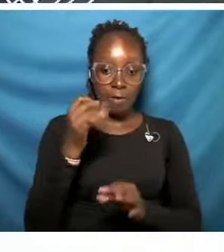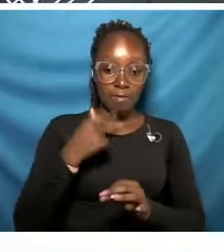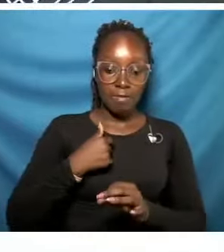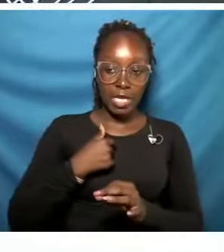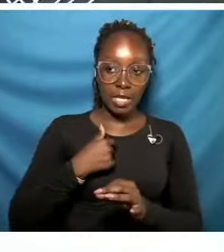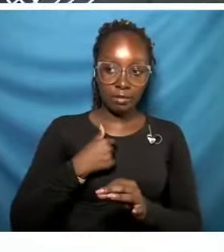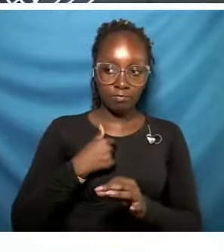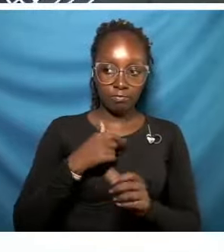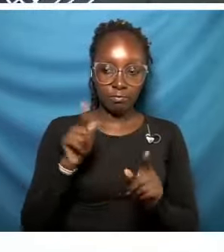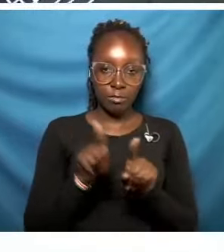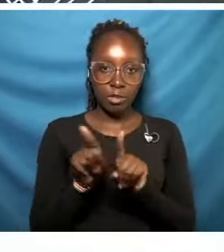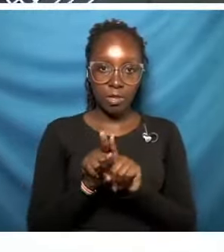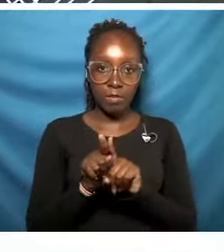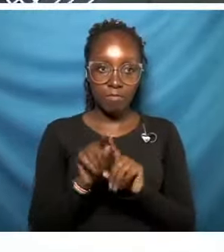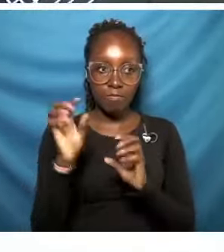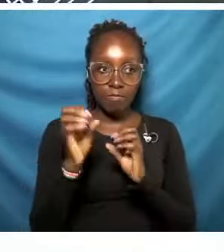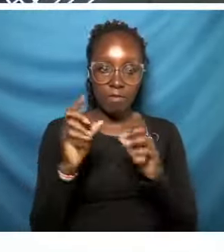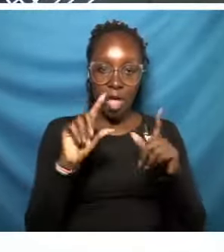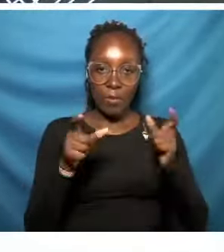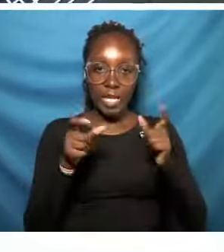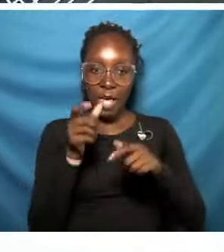you a snippet